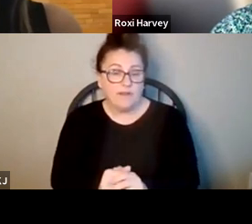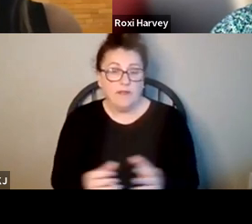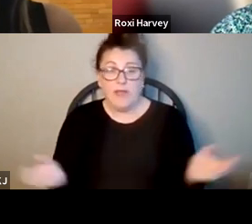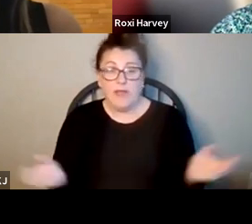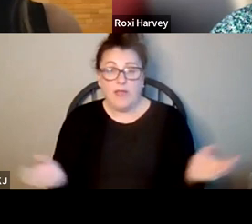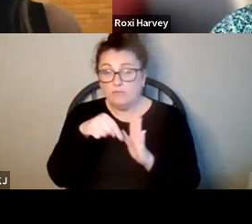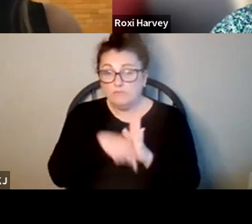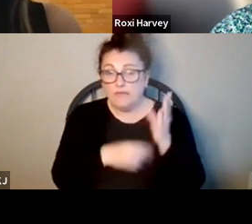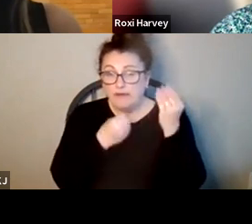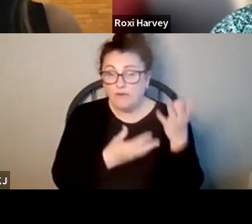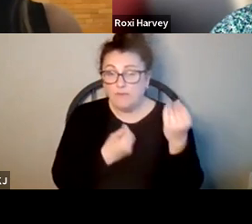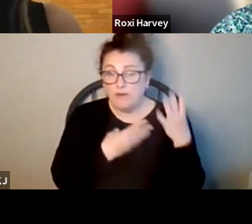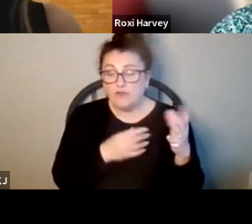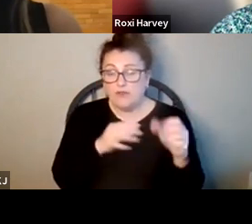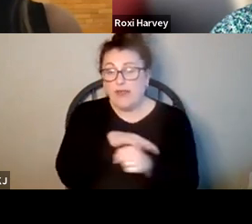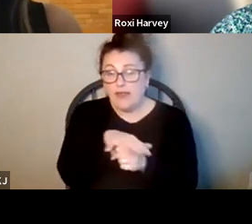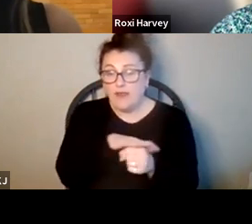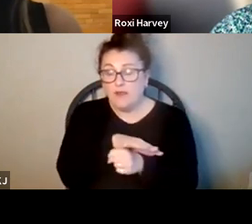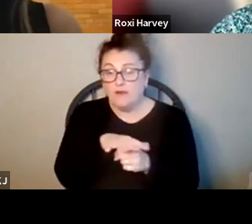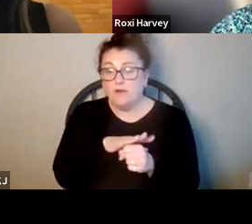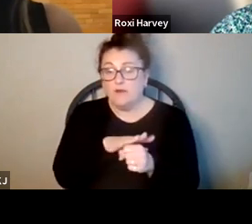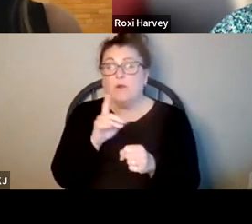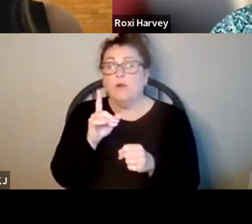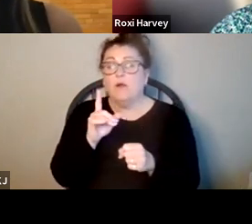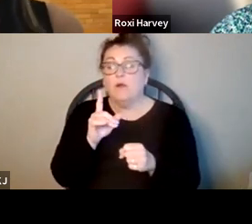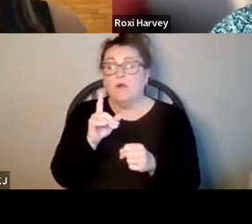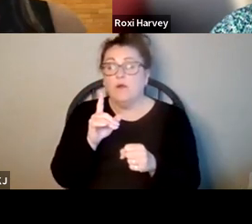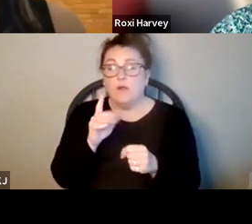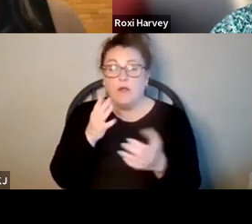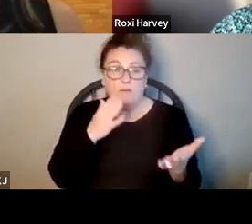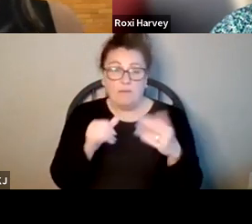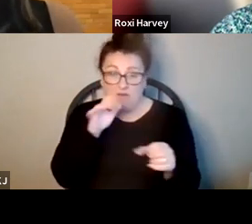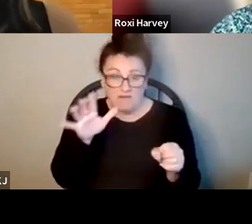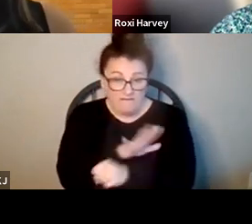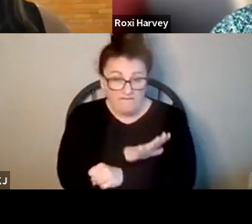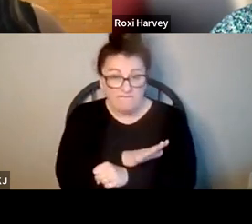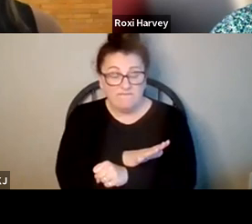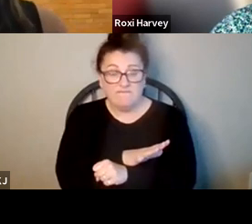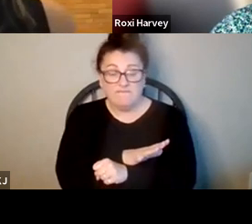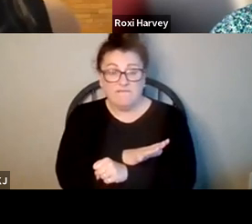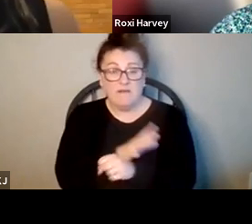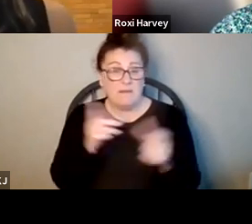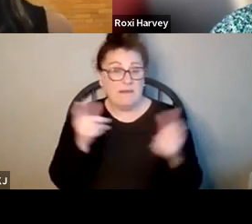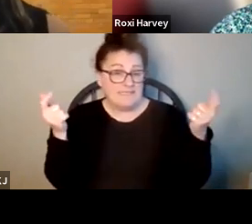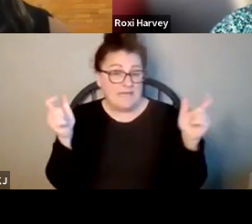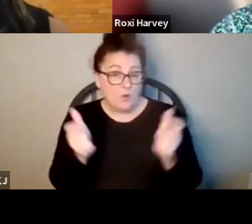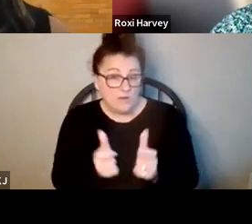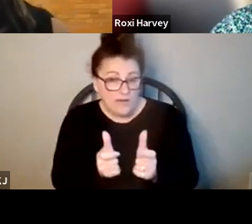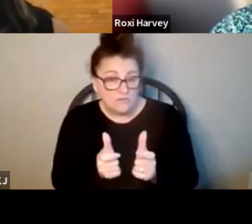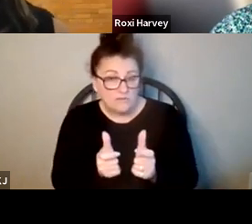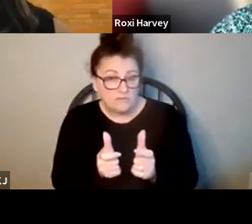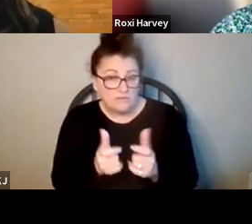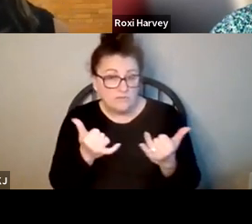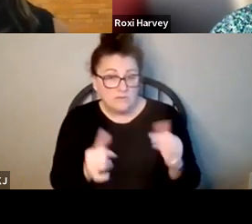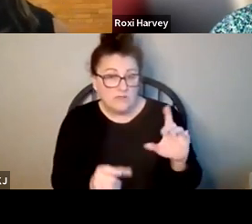meaningful information from the areas where we think we might be having gaps, but to narrow it down based on the current